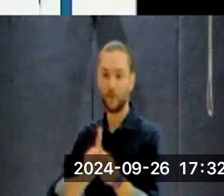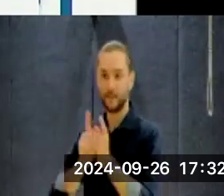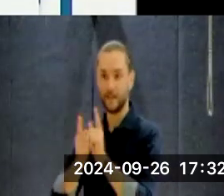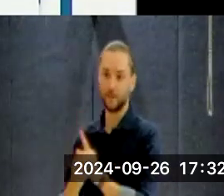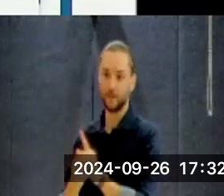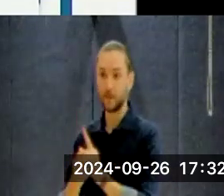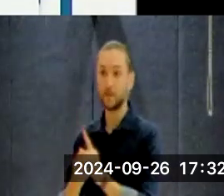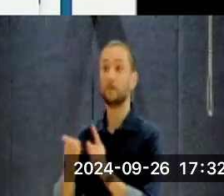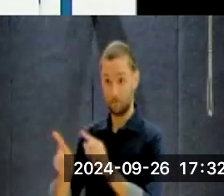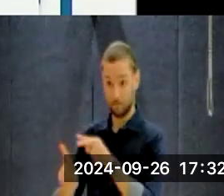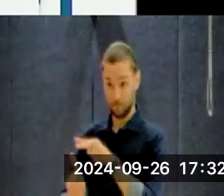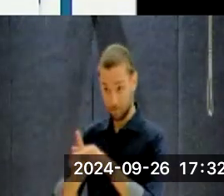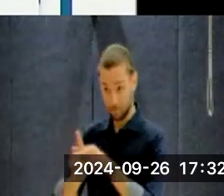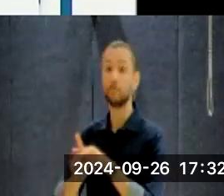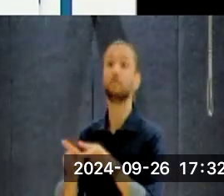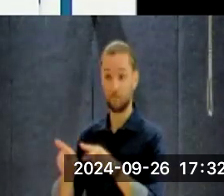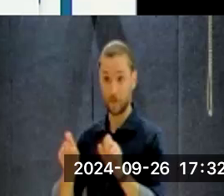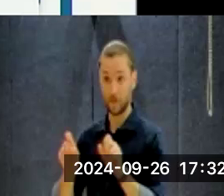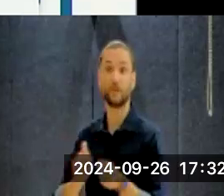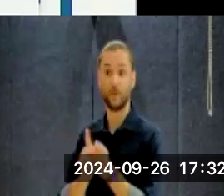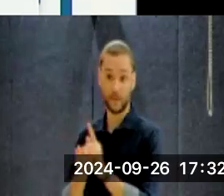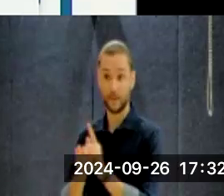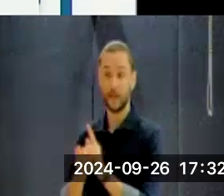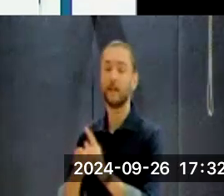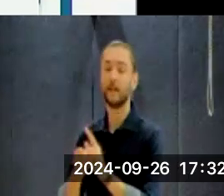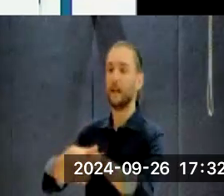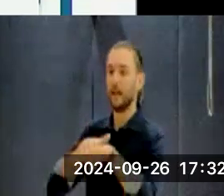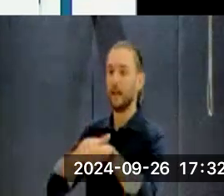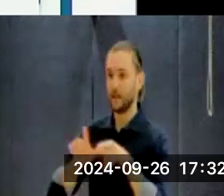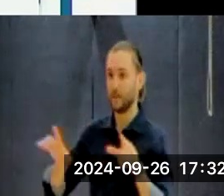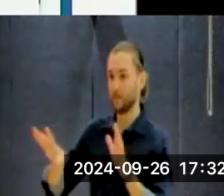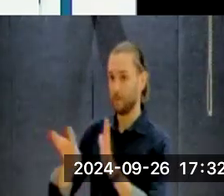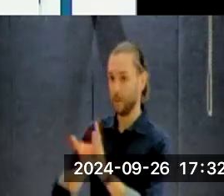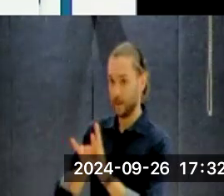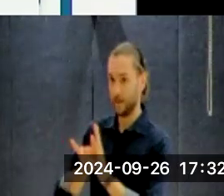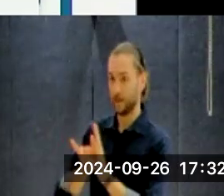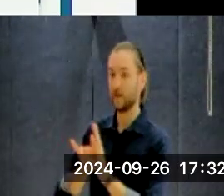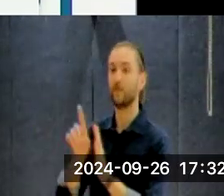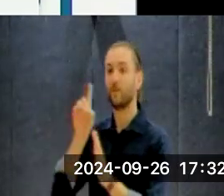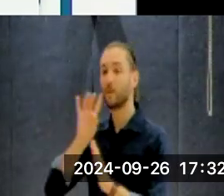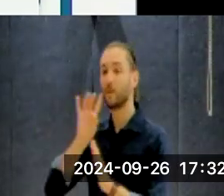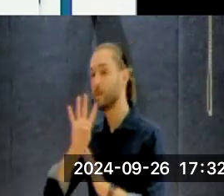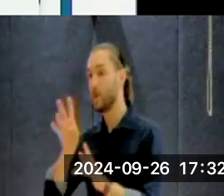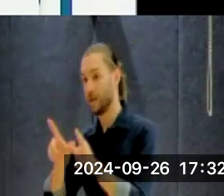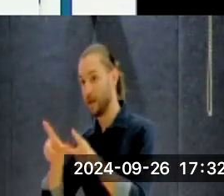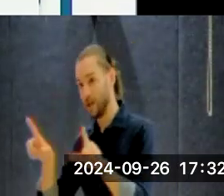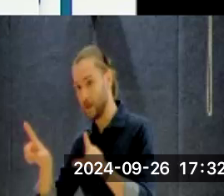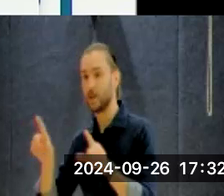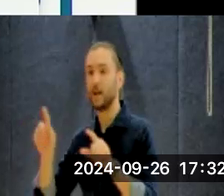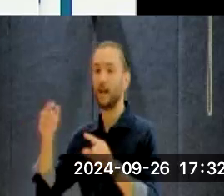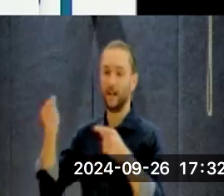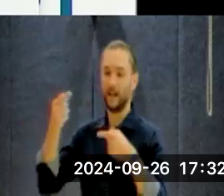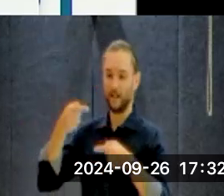see you've enabled translation at the top, select English as a speaking language and select your preferred language in the second